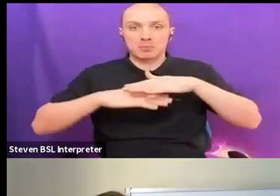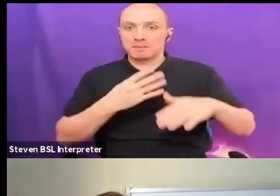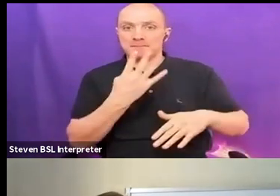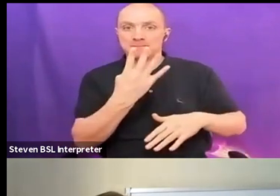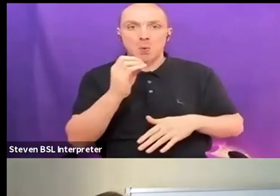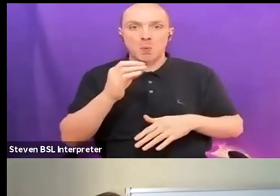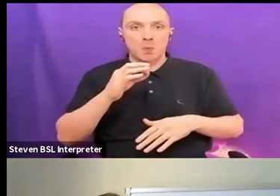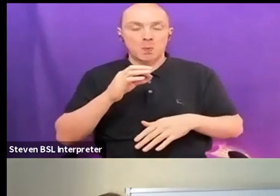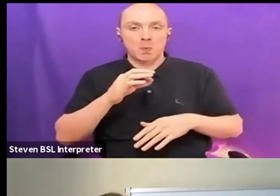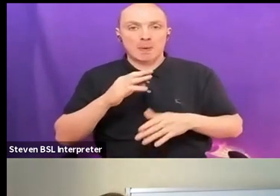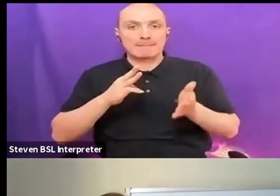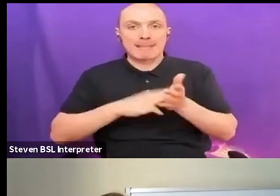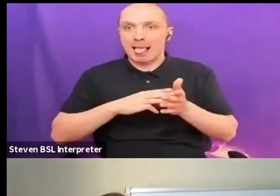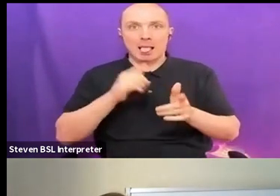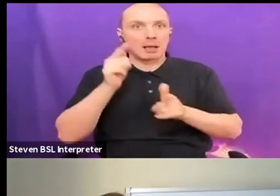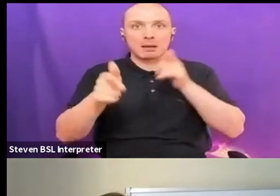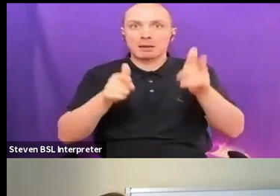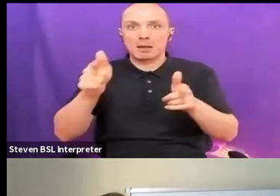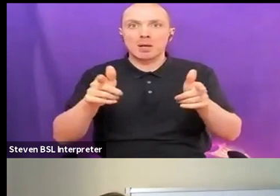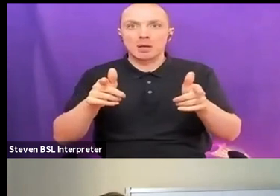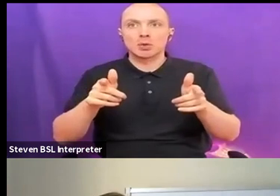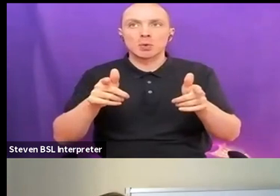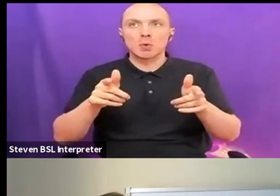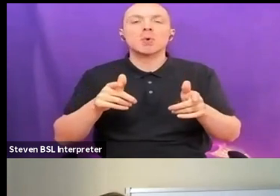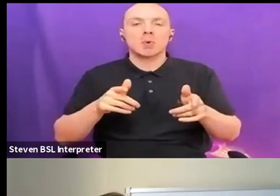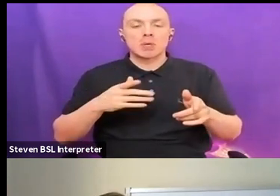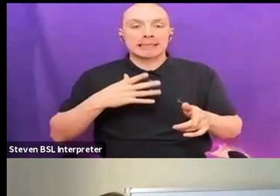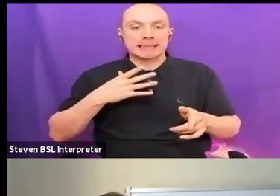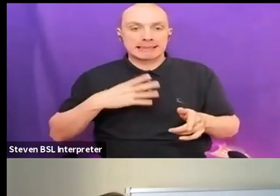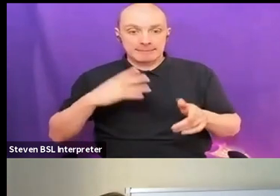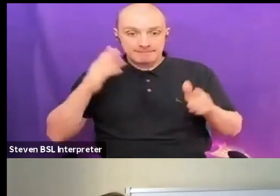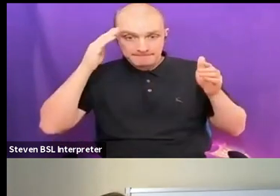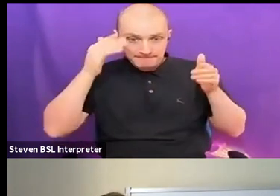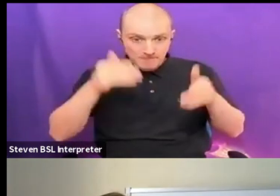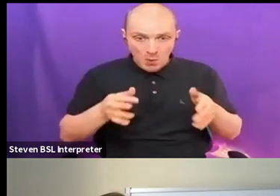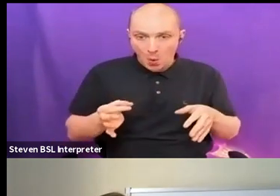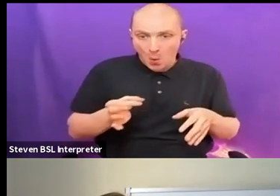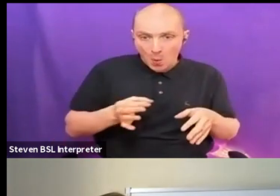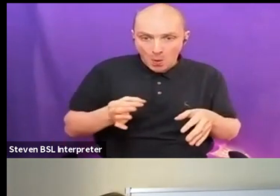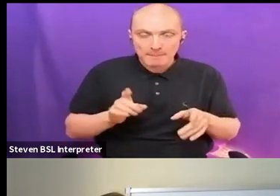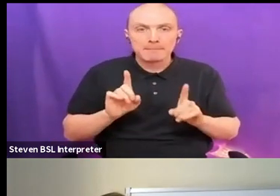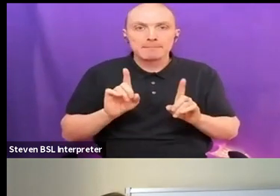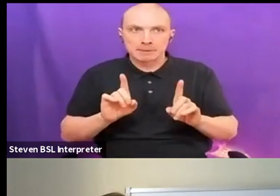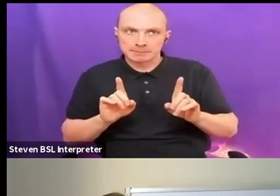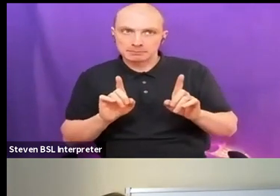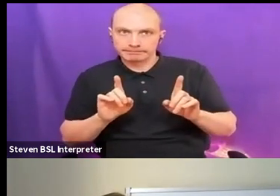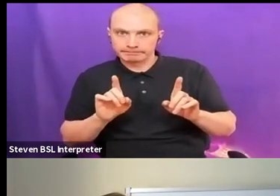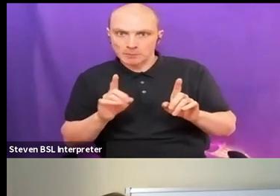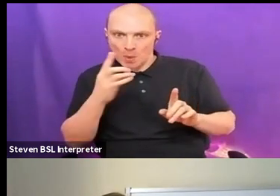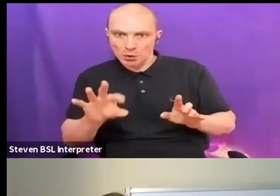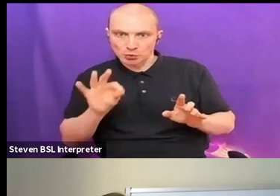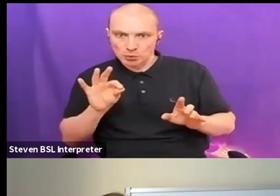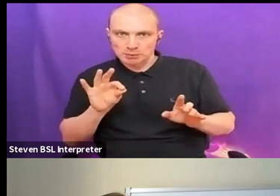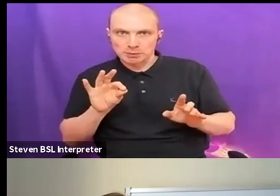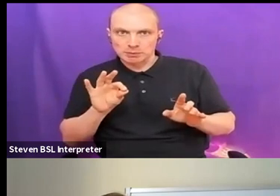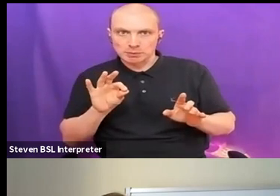abilities and mobilities for local people. So it's not an either or, but it doesn't mean you just make it all car